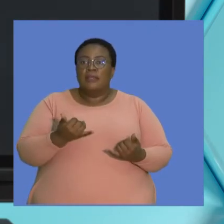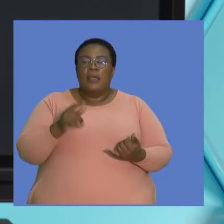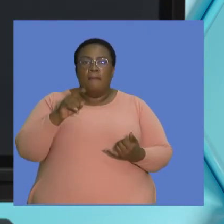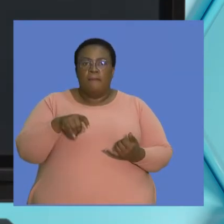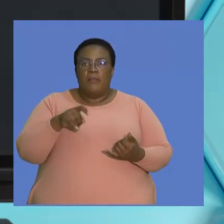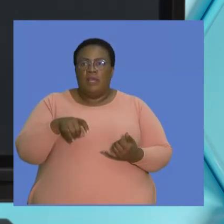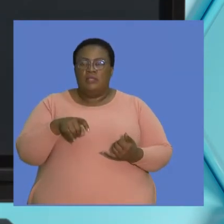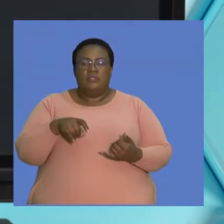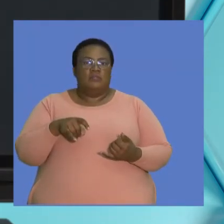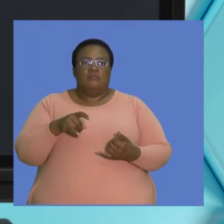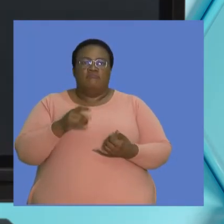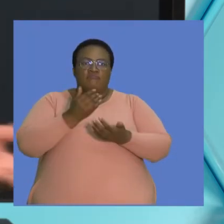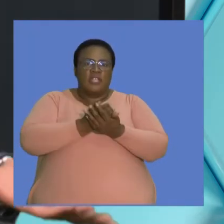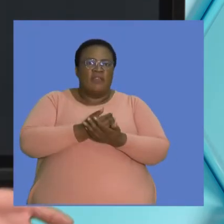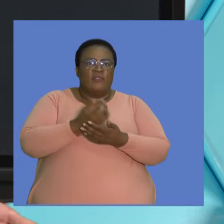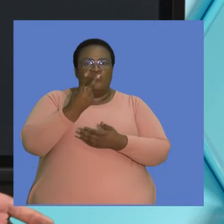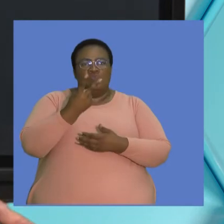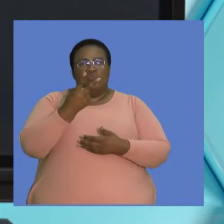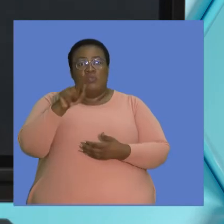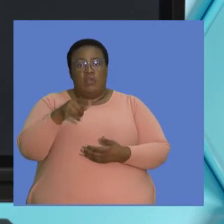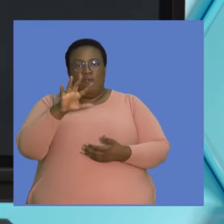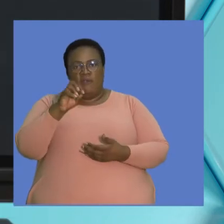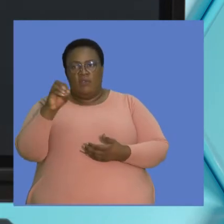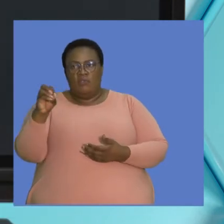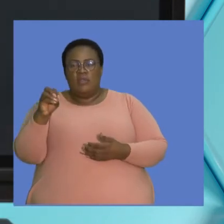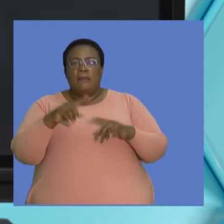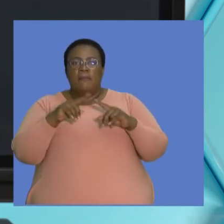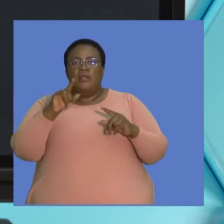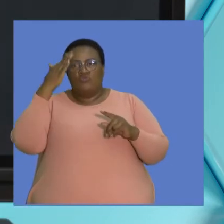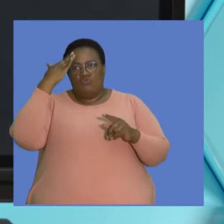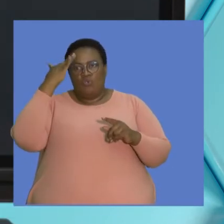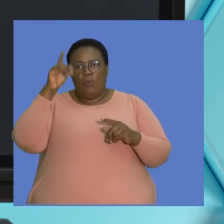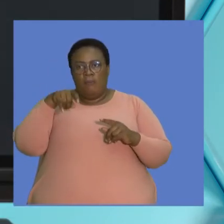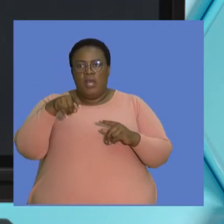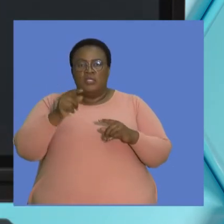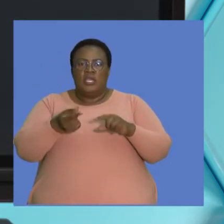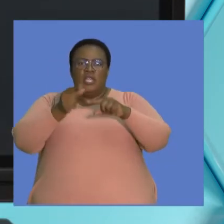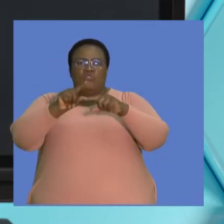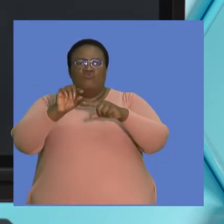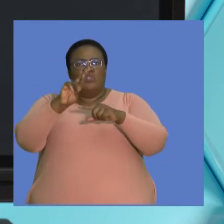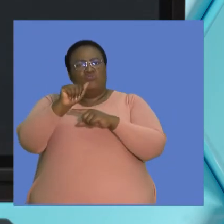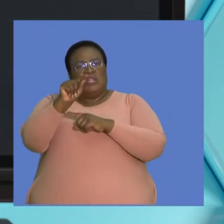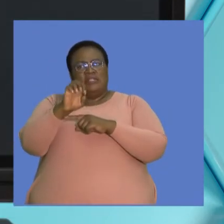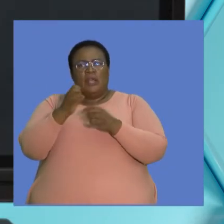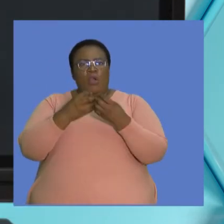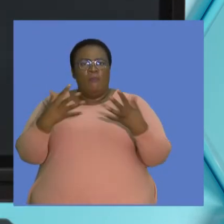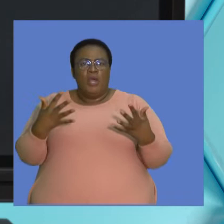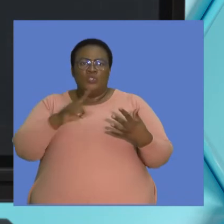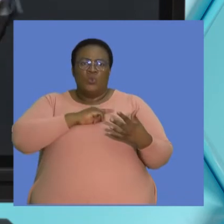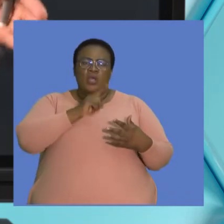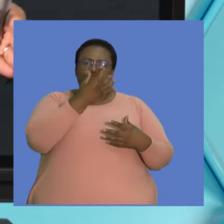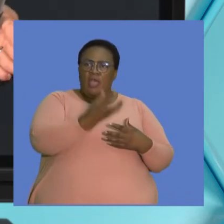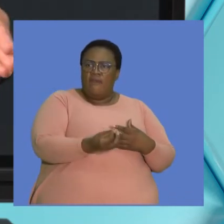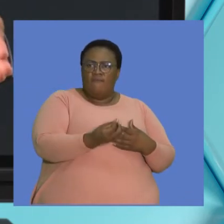up a sinking fund of 2,500, but you will need to know what is the interest rate, because